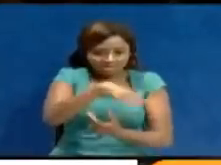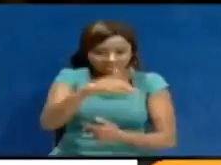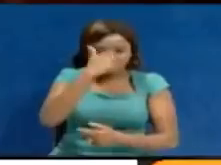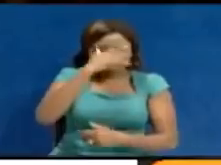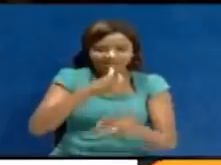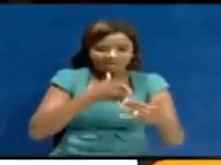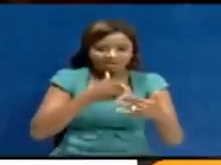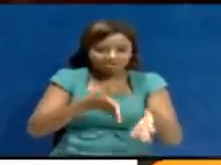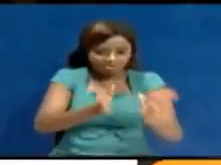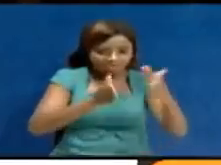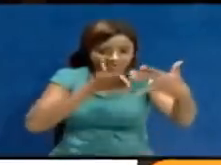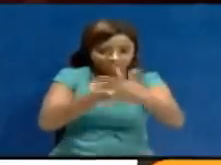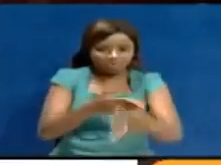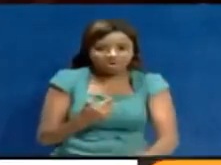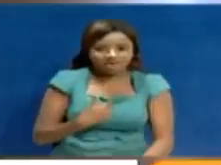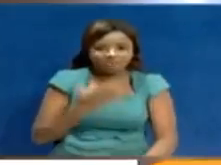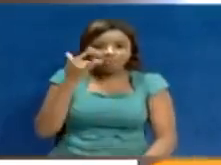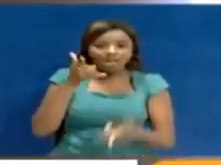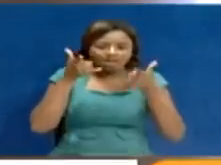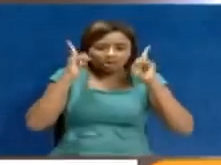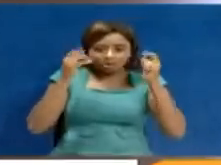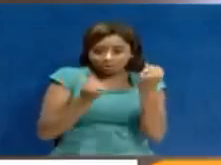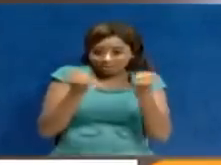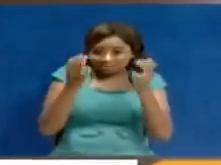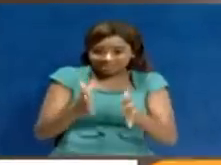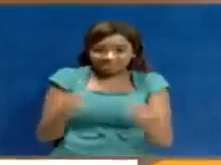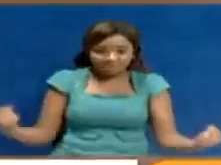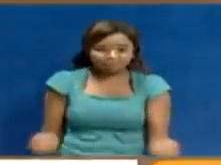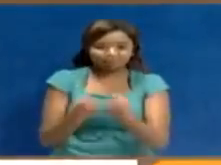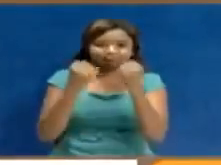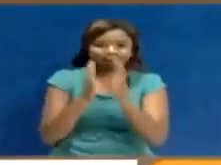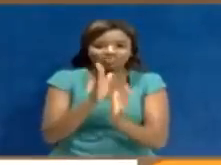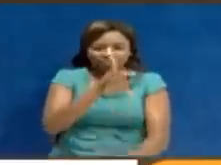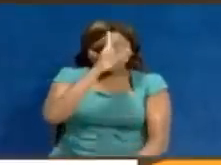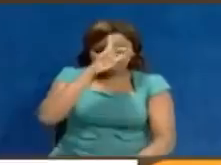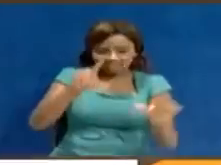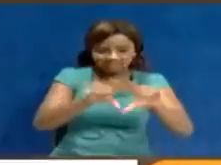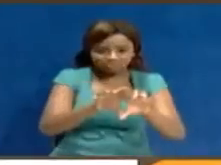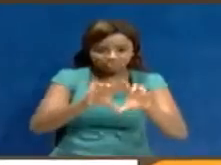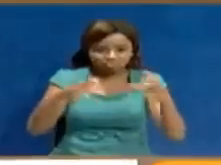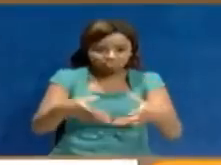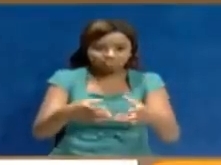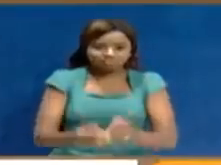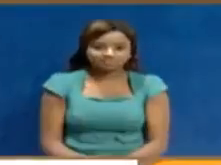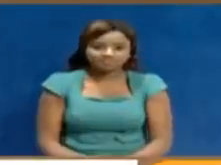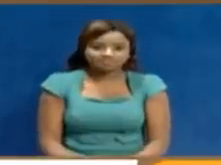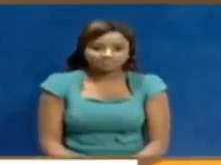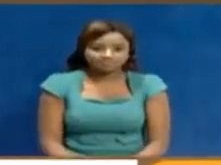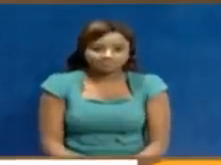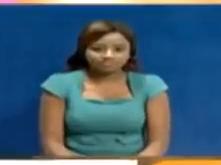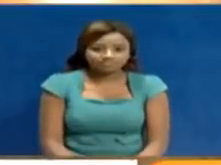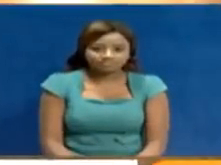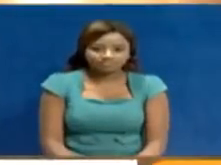same barricades erected near Garden City on the Thika Superhighway. Now, this after a lorry drove into that